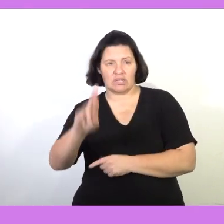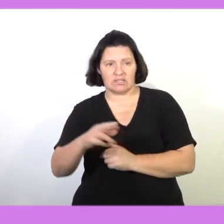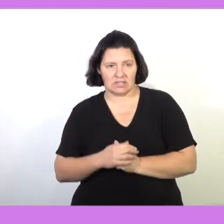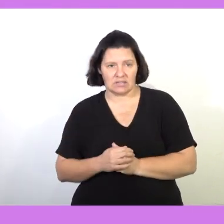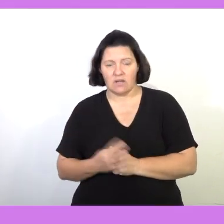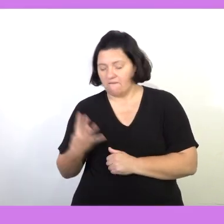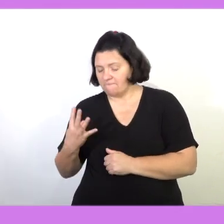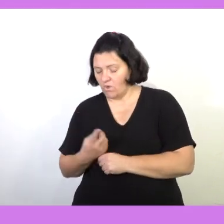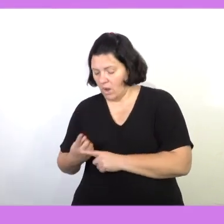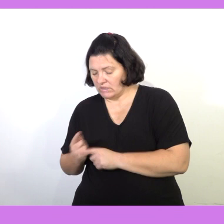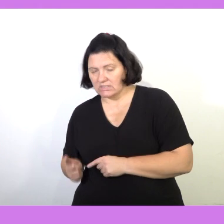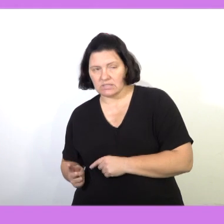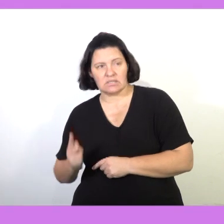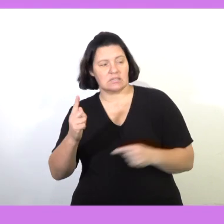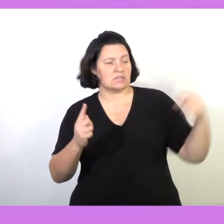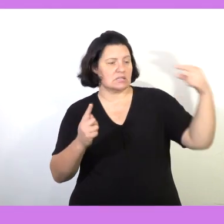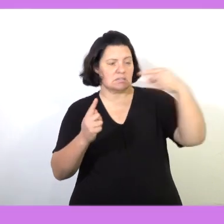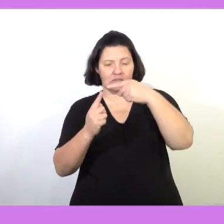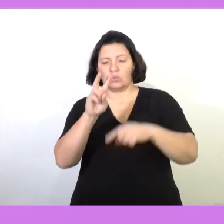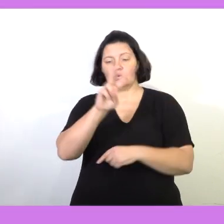174 rand. 4 hours,